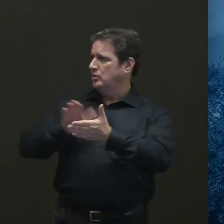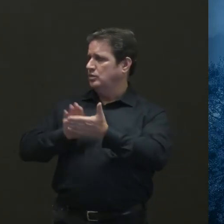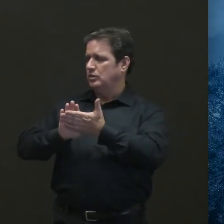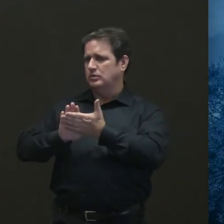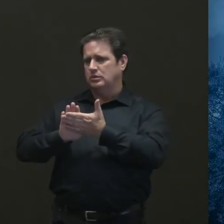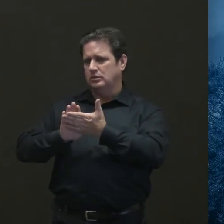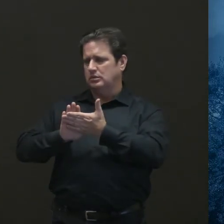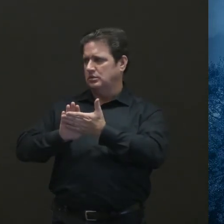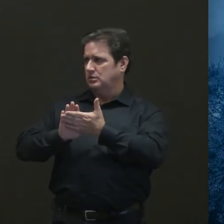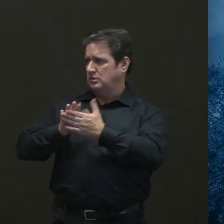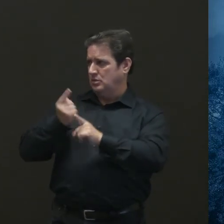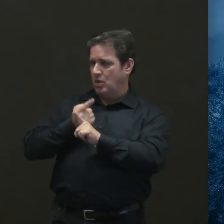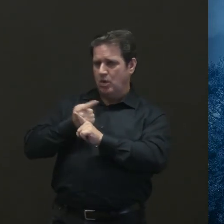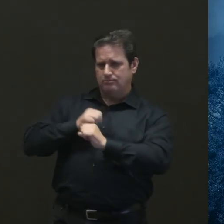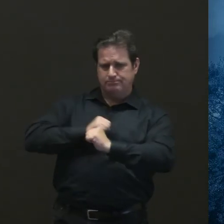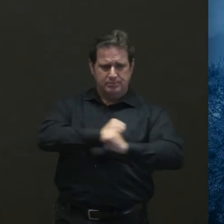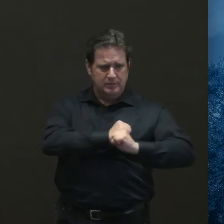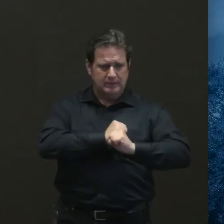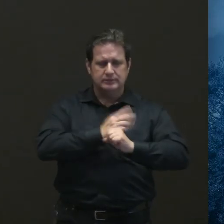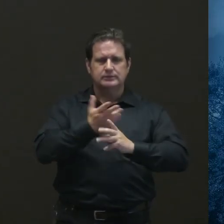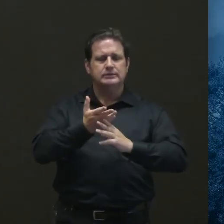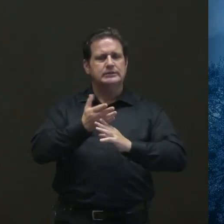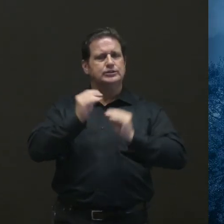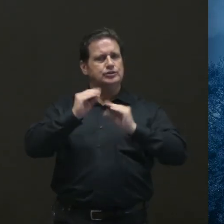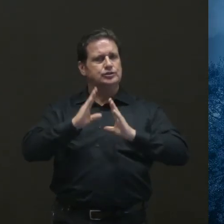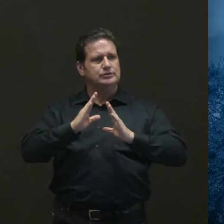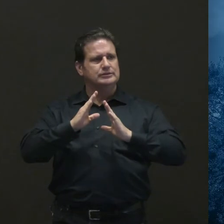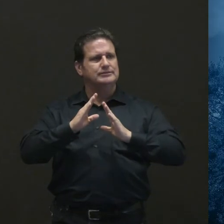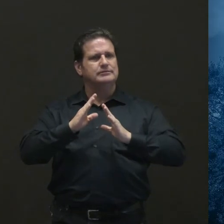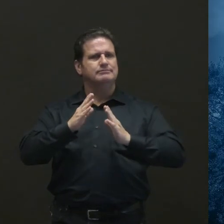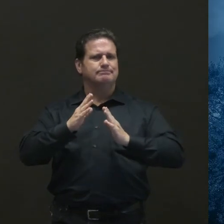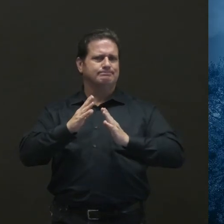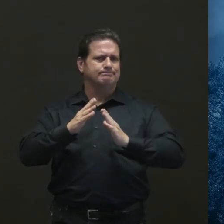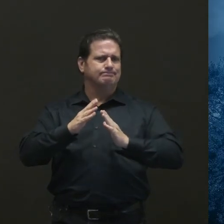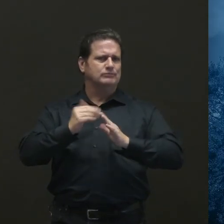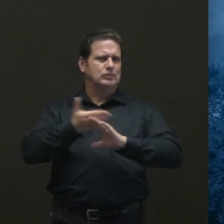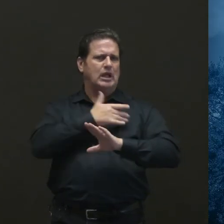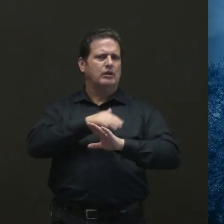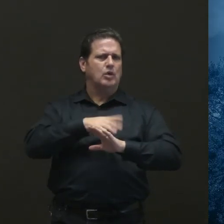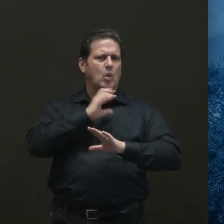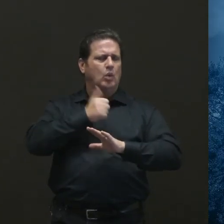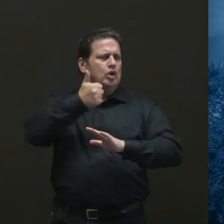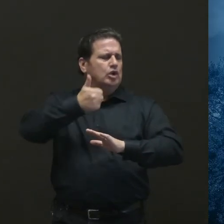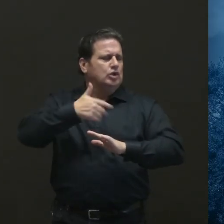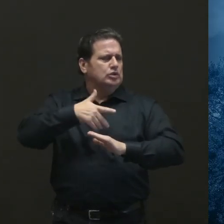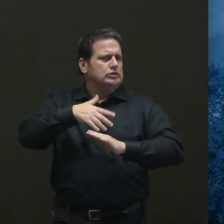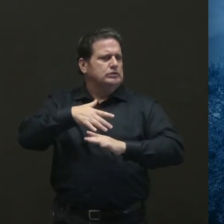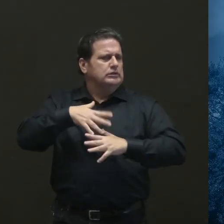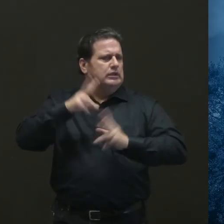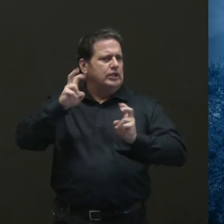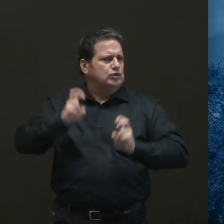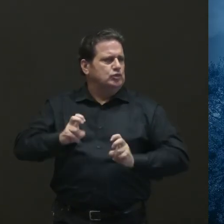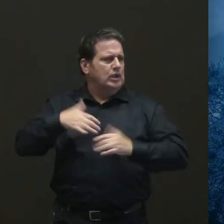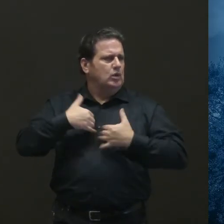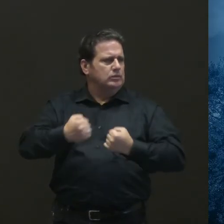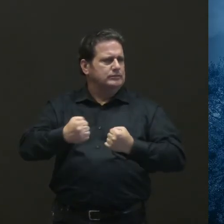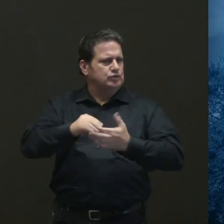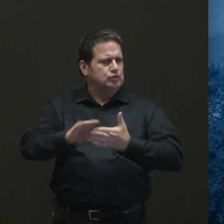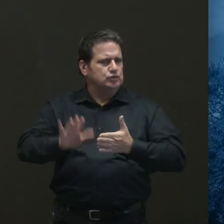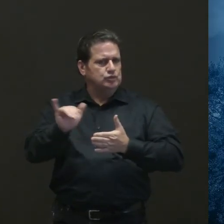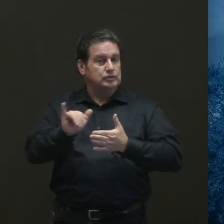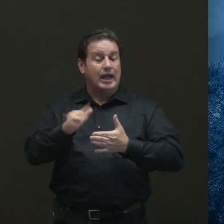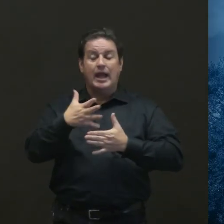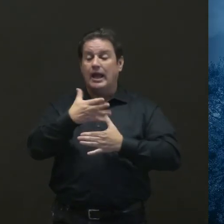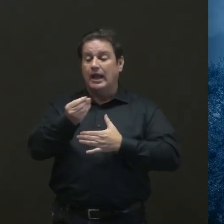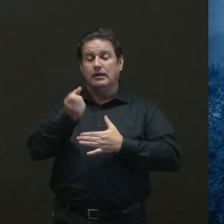appropriate measures to protect teachers, particularly those with pre-existing health conditions, and students as well? And